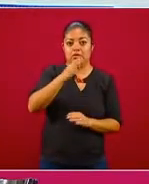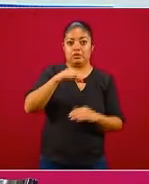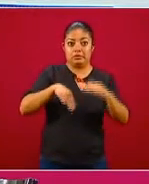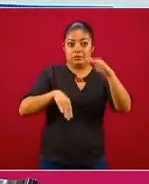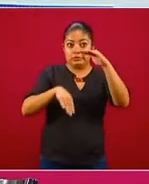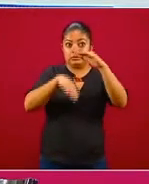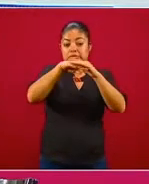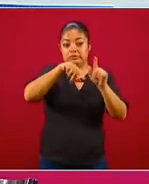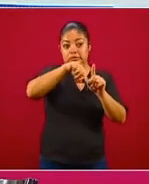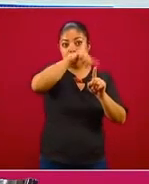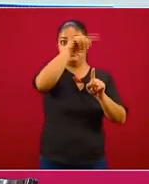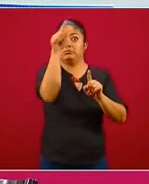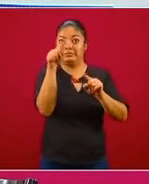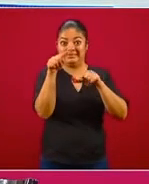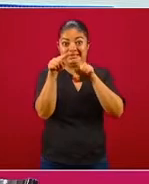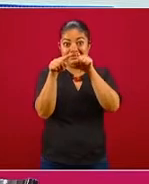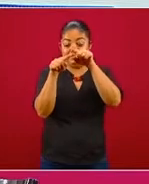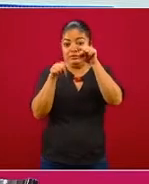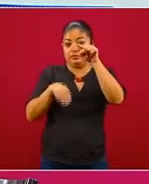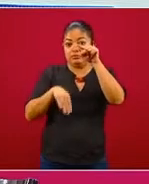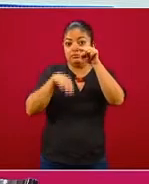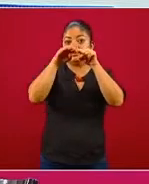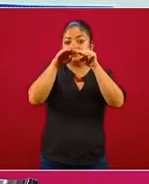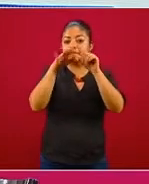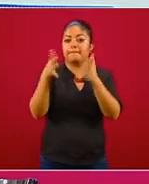right now at the confirmed case curve